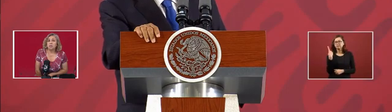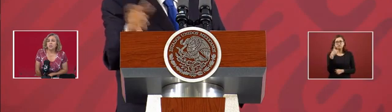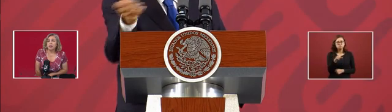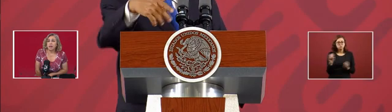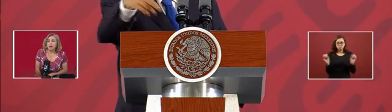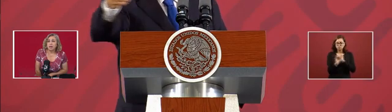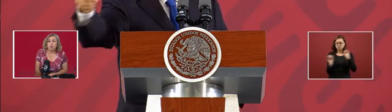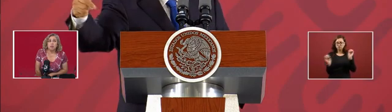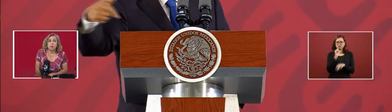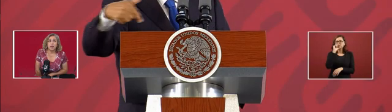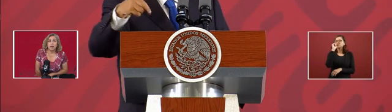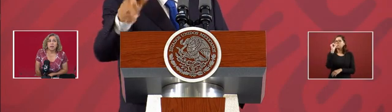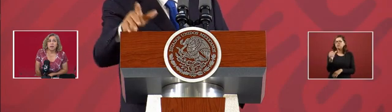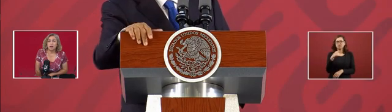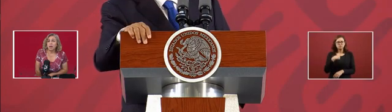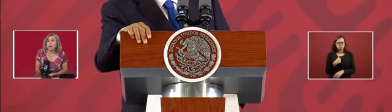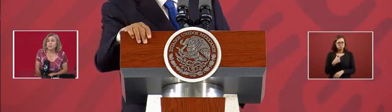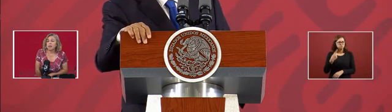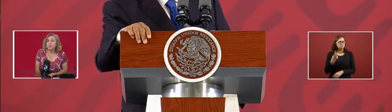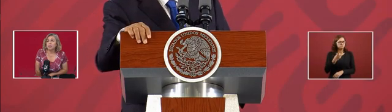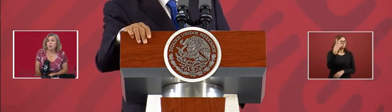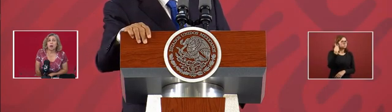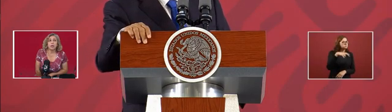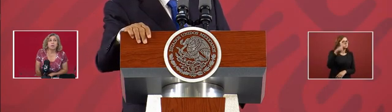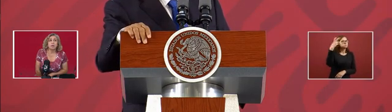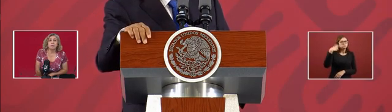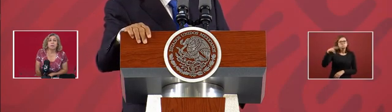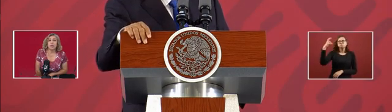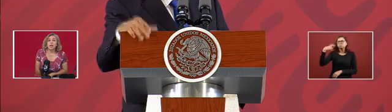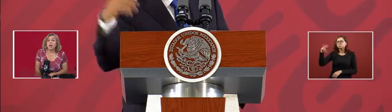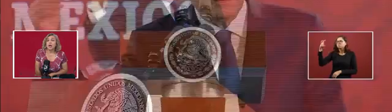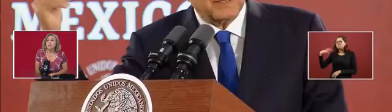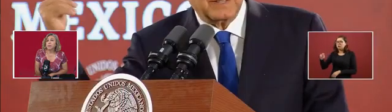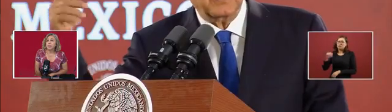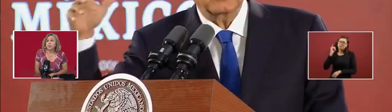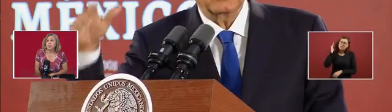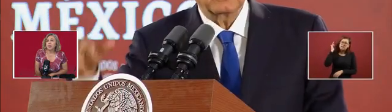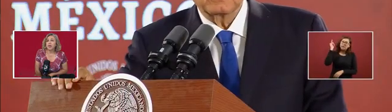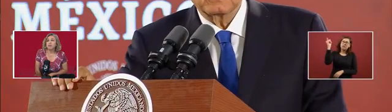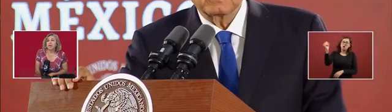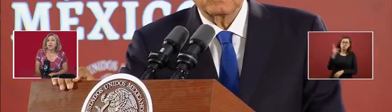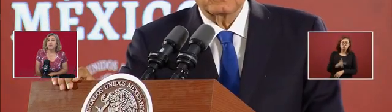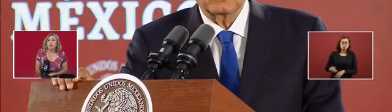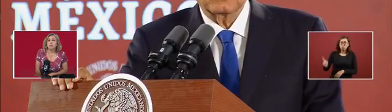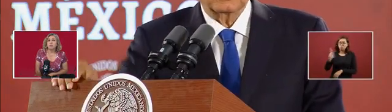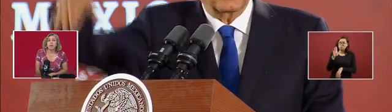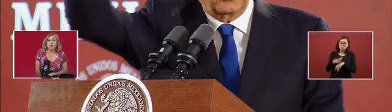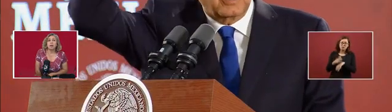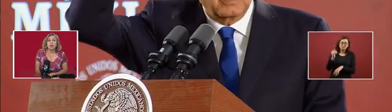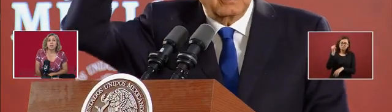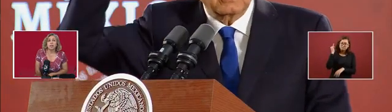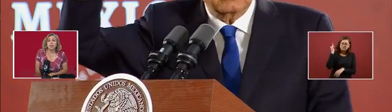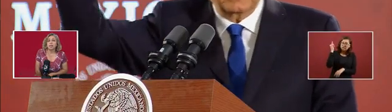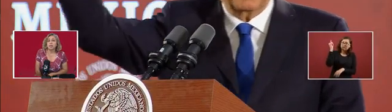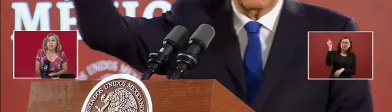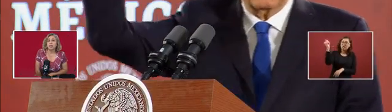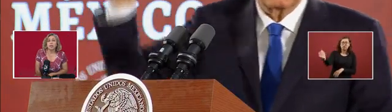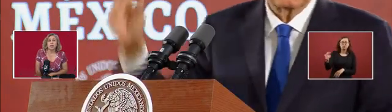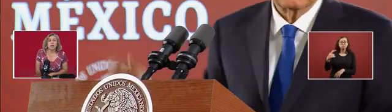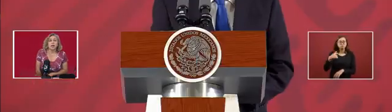the Director of Public Education in Hacienda, so that they can resolve this immediately,